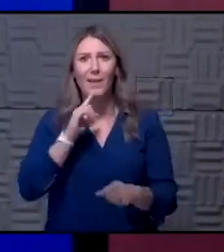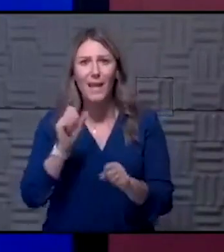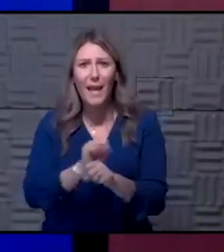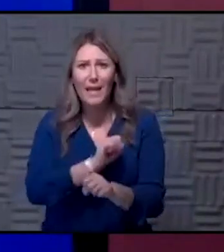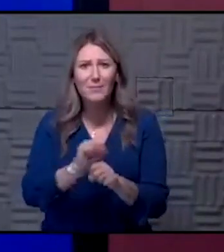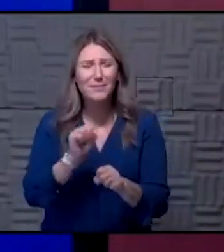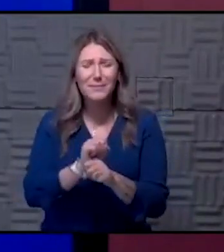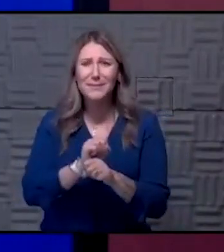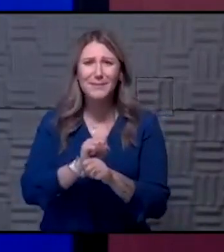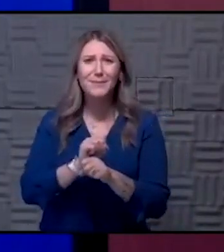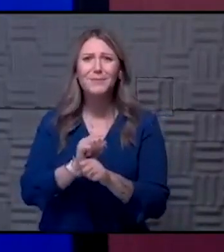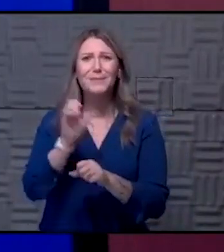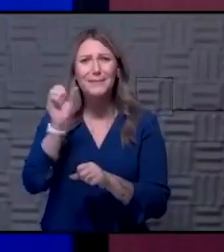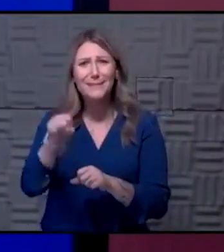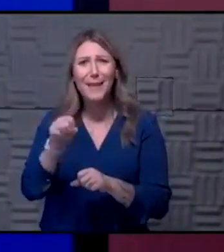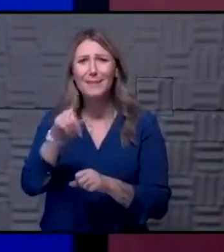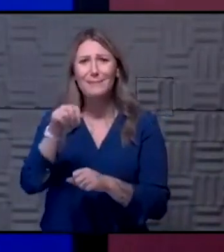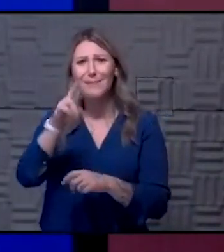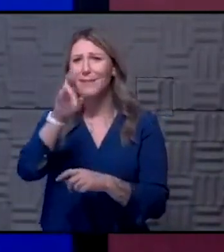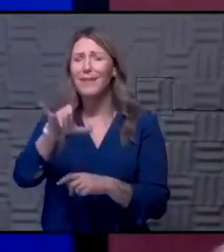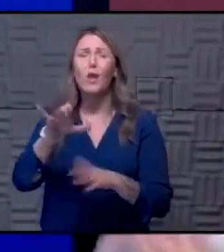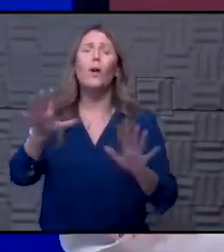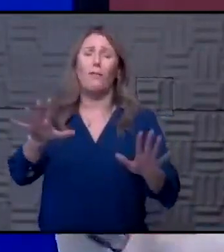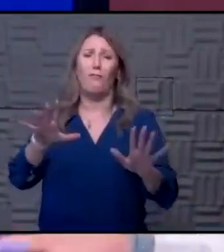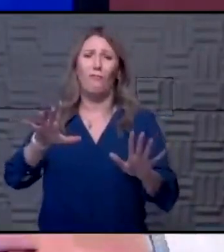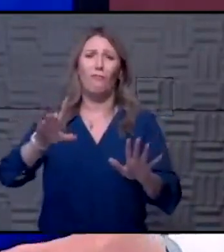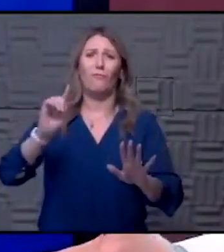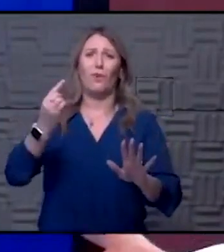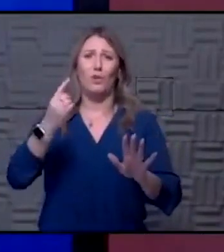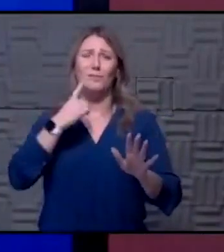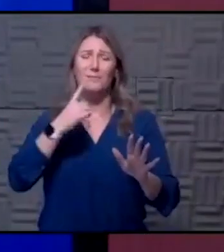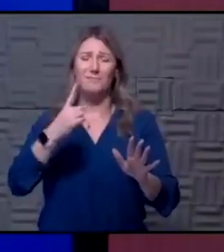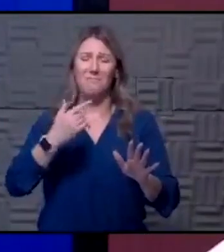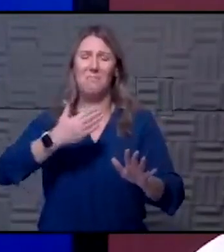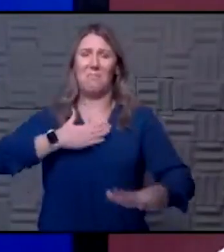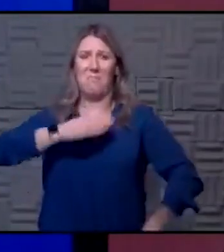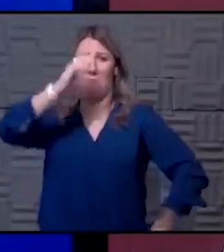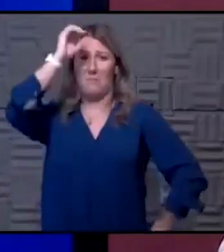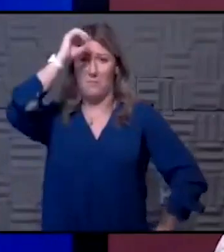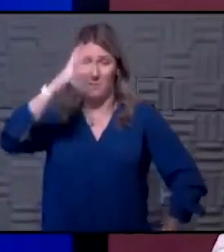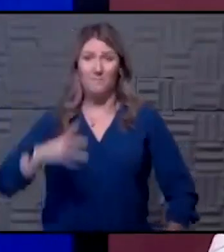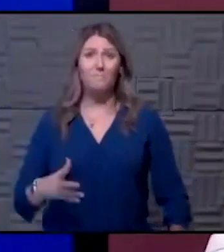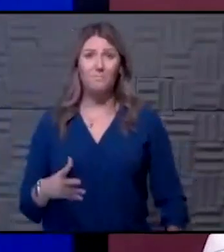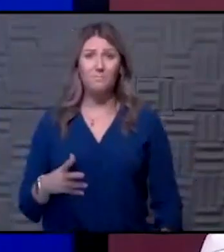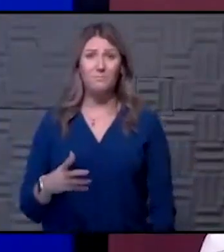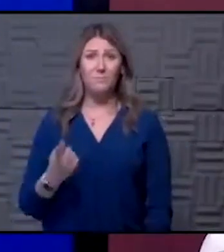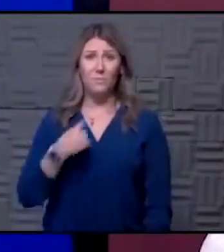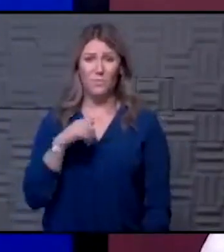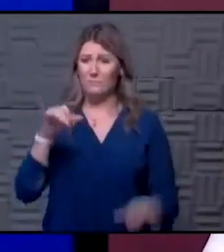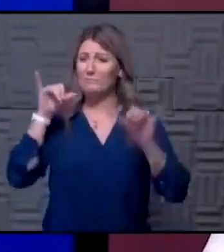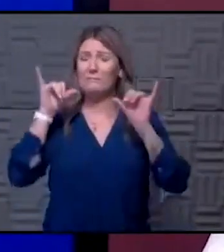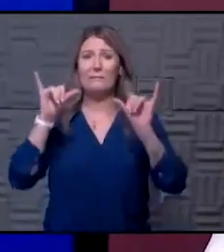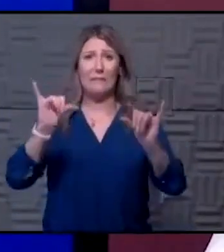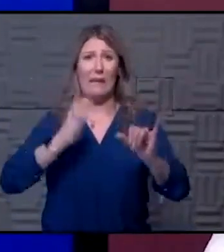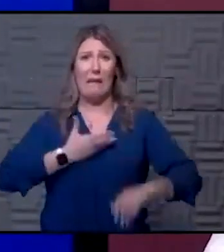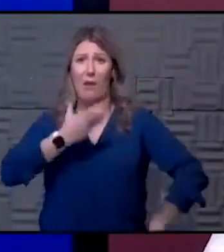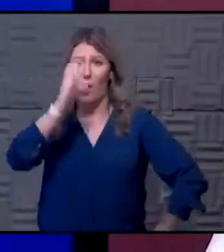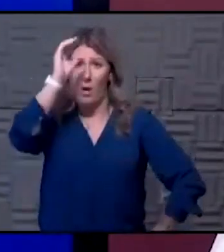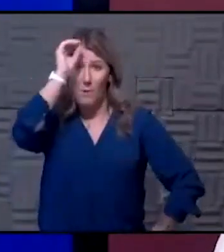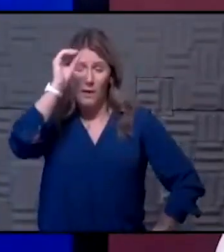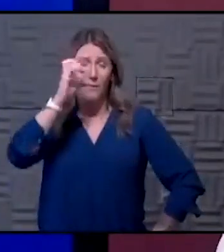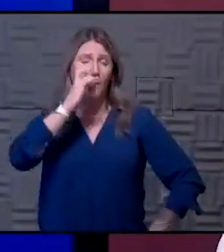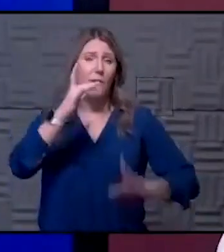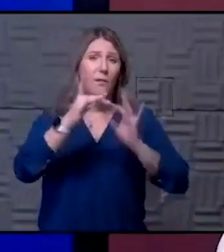would still wear a mask. Larry, well, first of all, I'm going to take a public stance on this. We're going to stay in our lane. Right. We're not going to make the